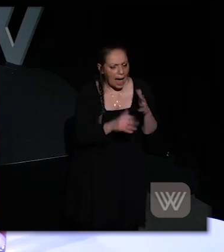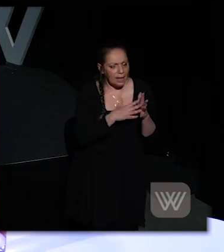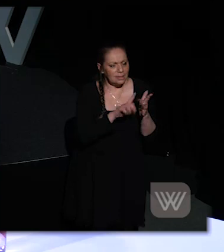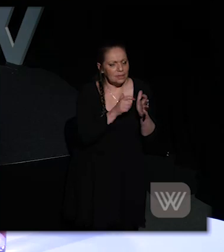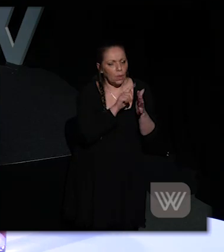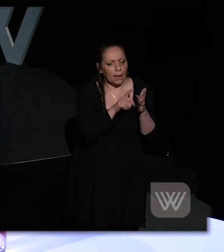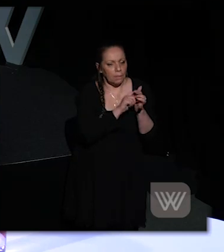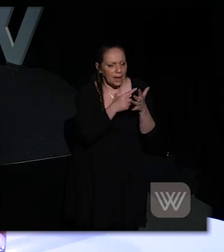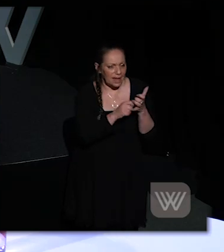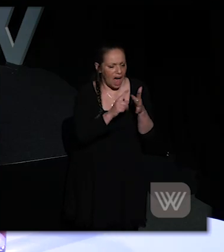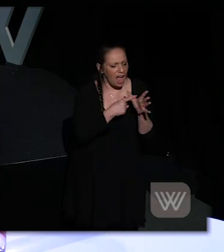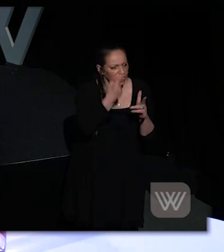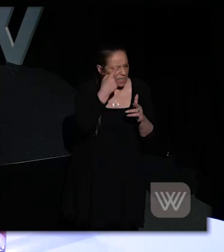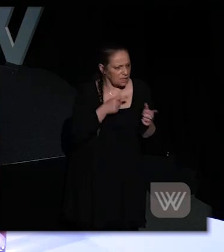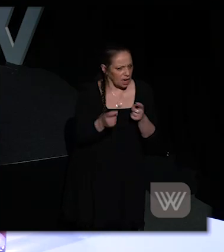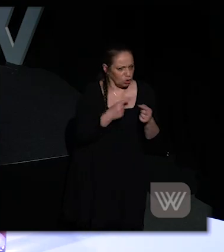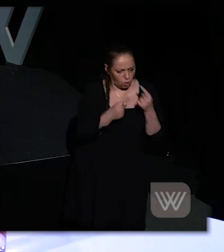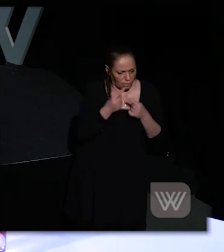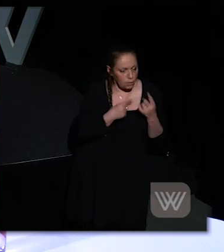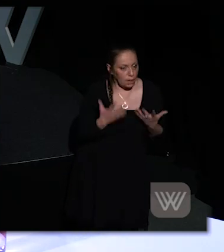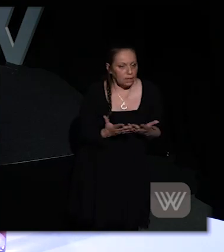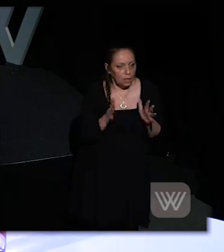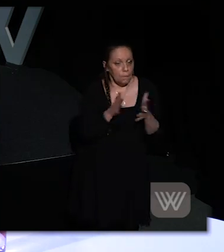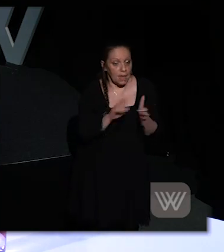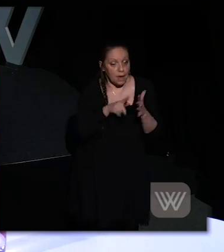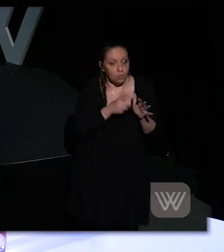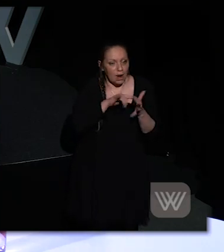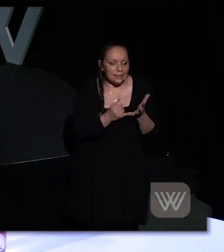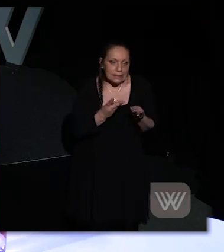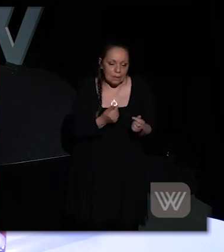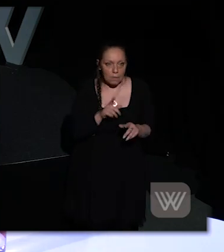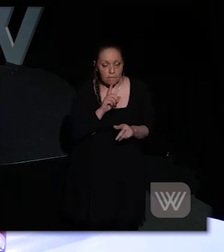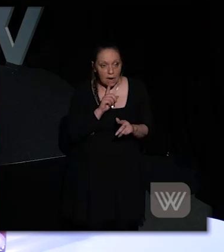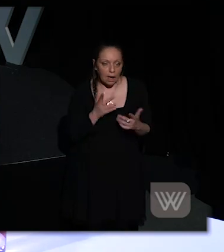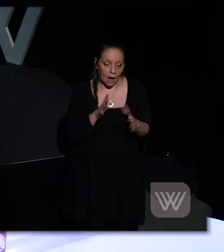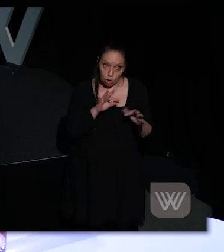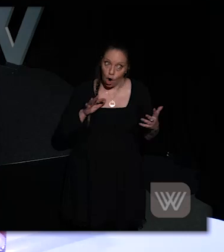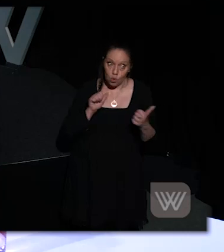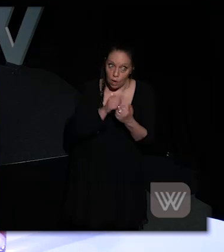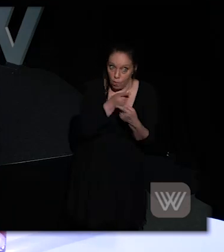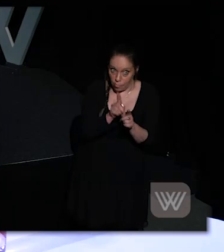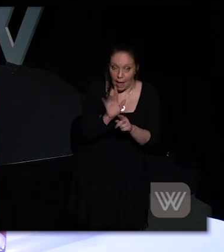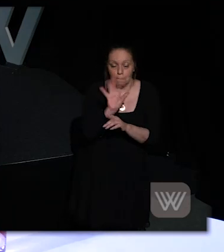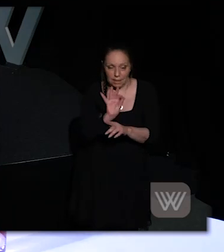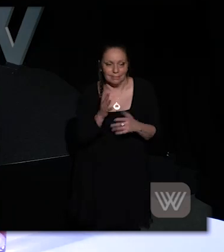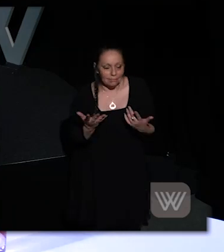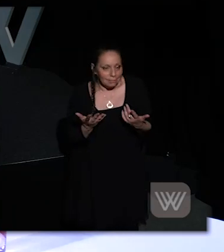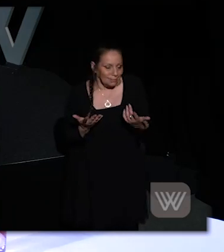really big target of the GNNA. You know, some of the big pranks they do are actually very funny, even though I don't agree with their methods.